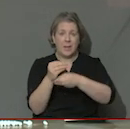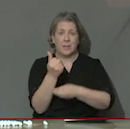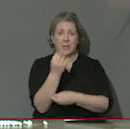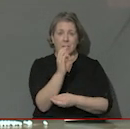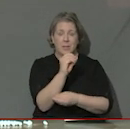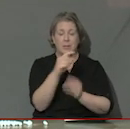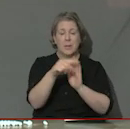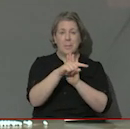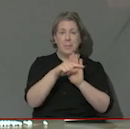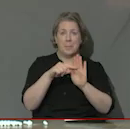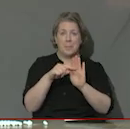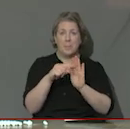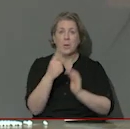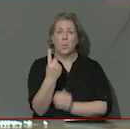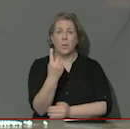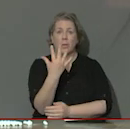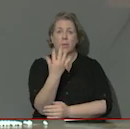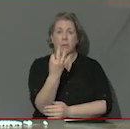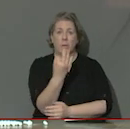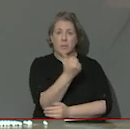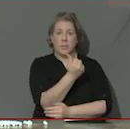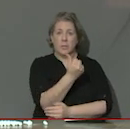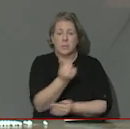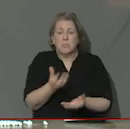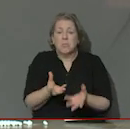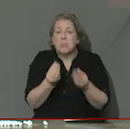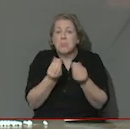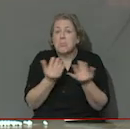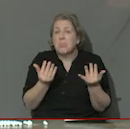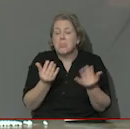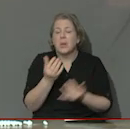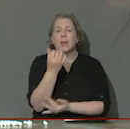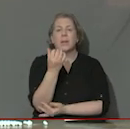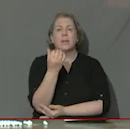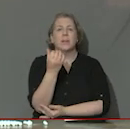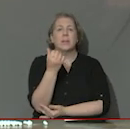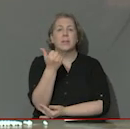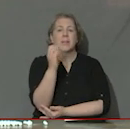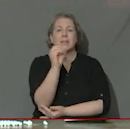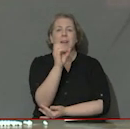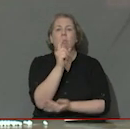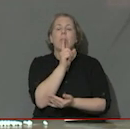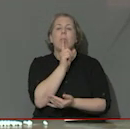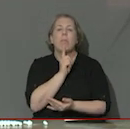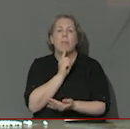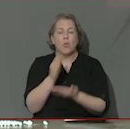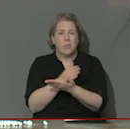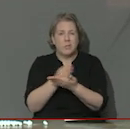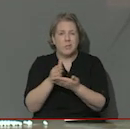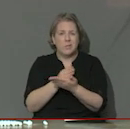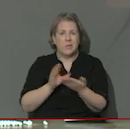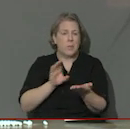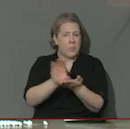minus 1536. So that is 600,000 shares that were issued.